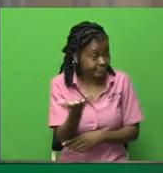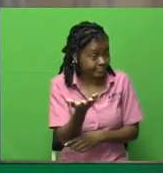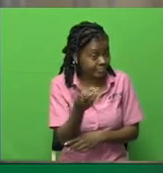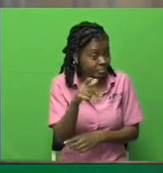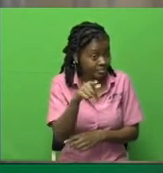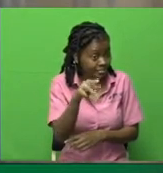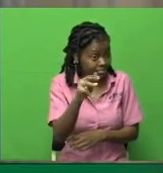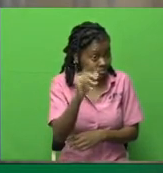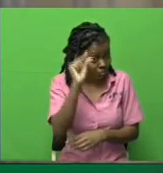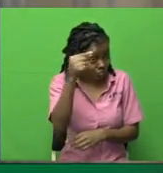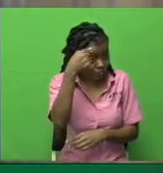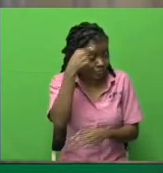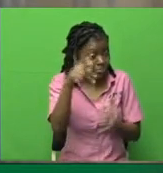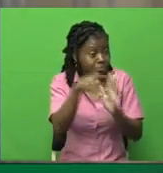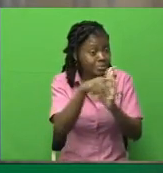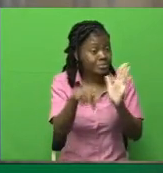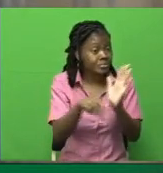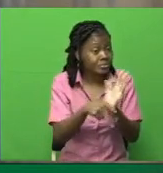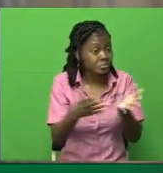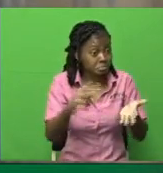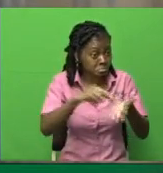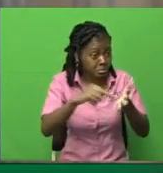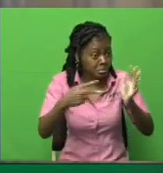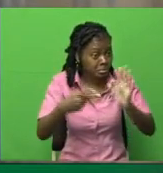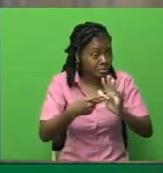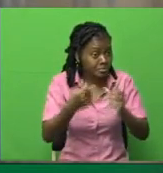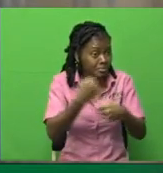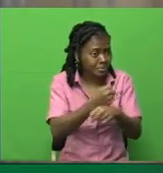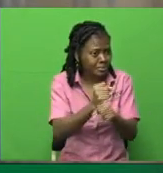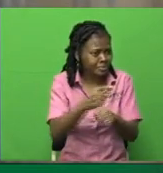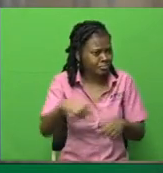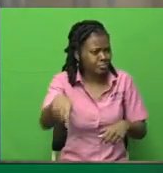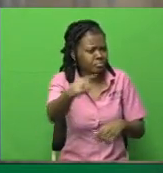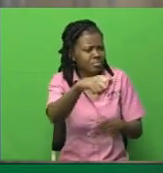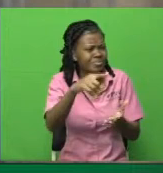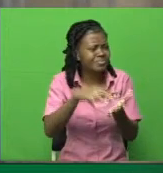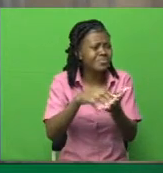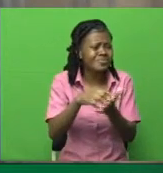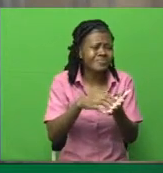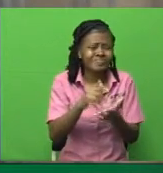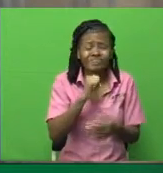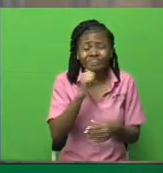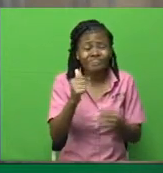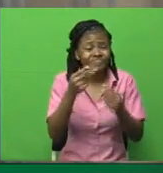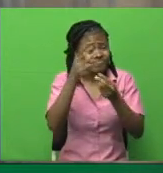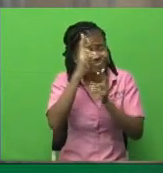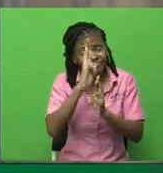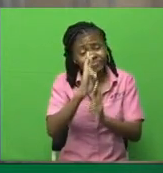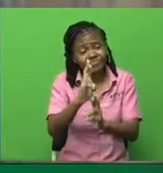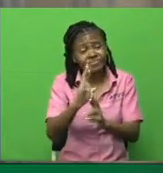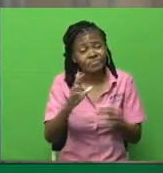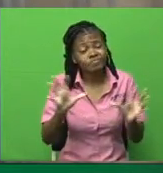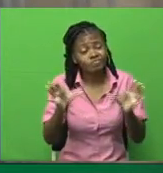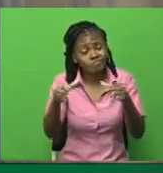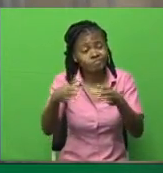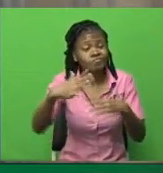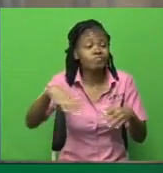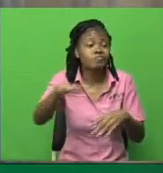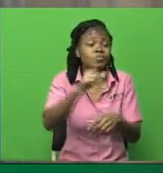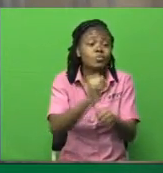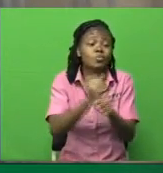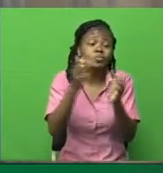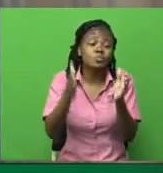weaken and completely dismantle the treatment Trade union movement the employment of